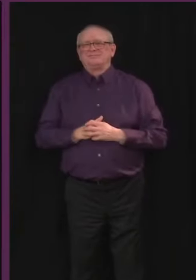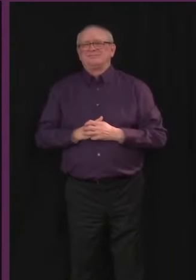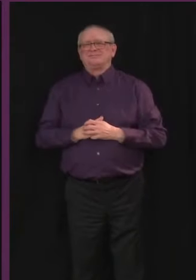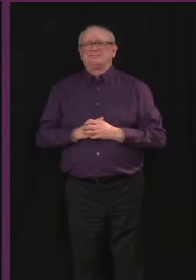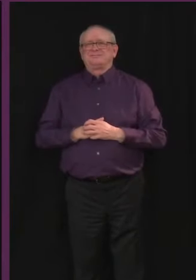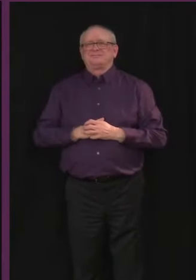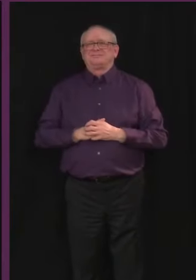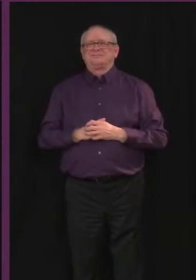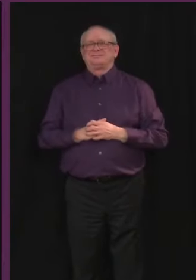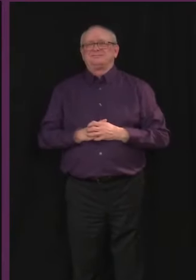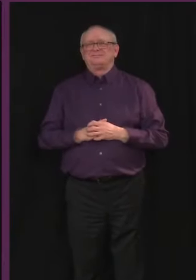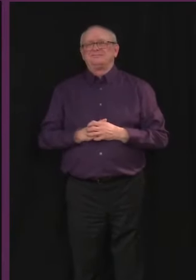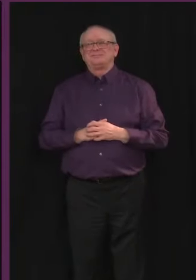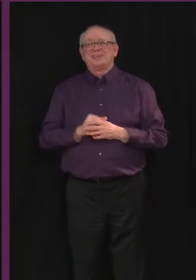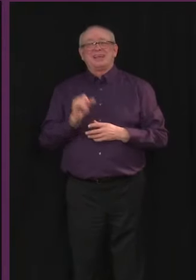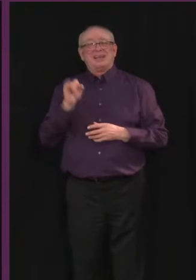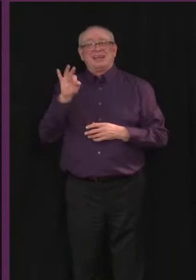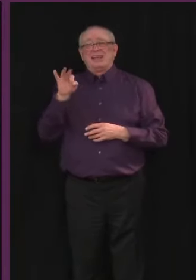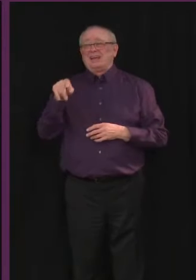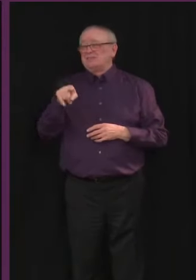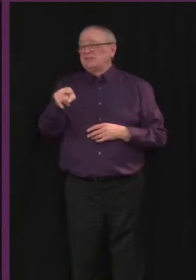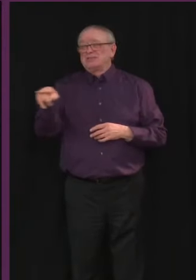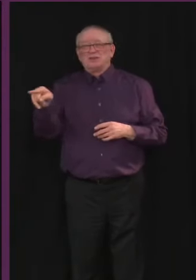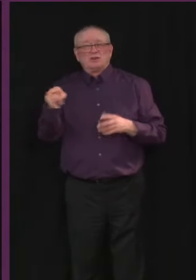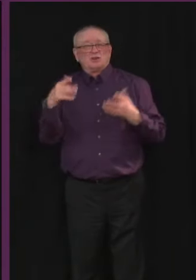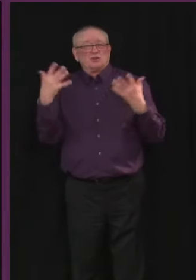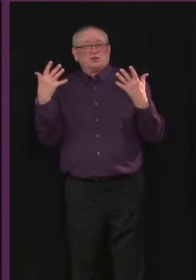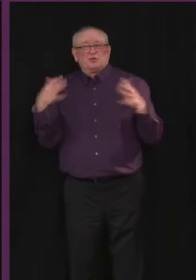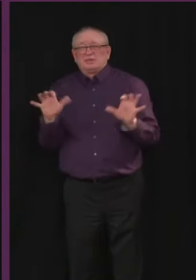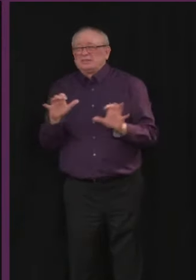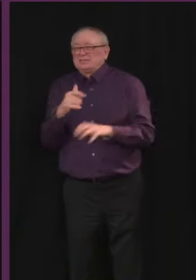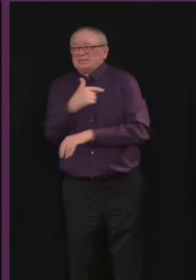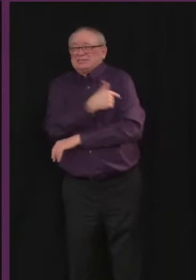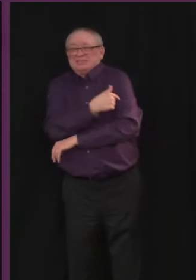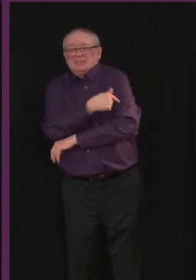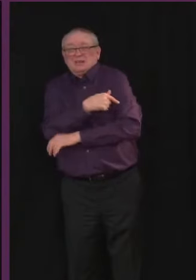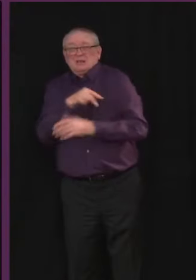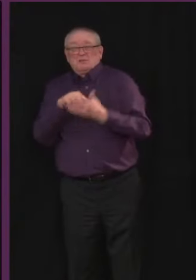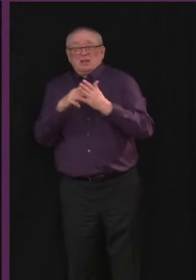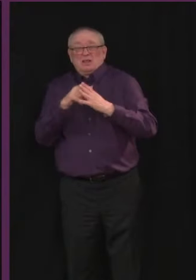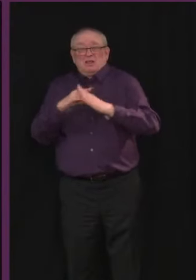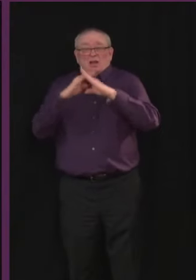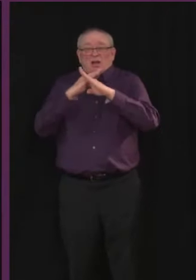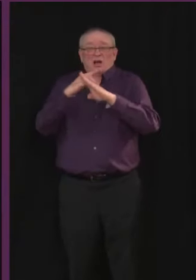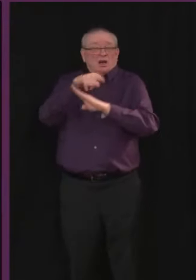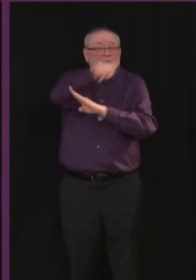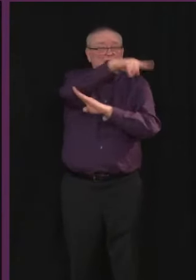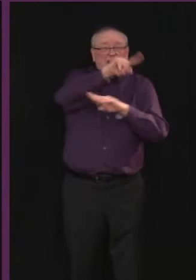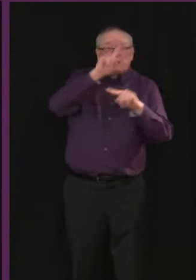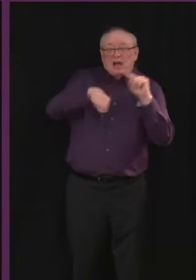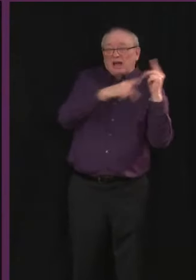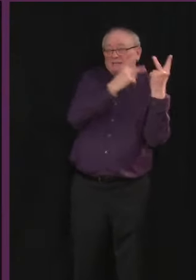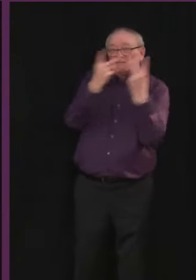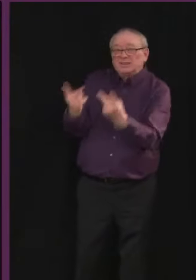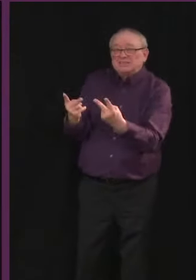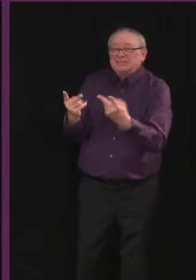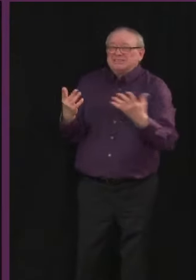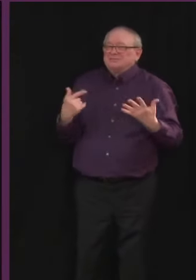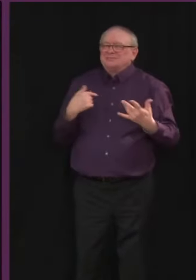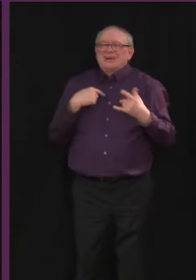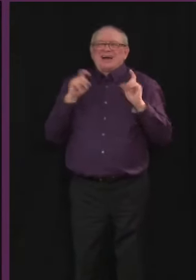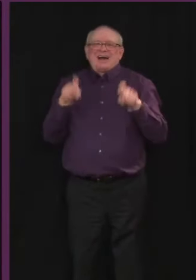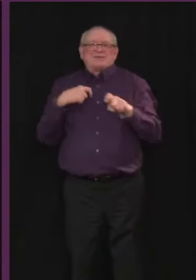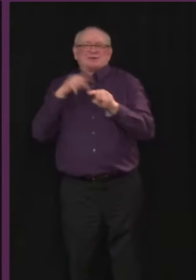ability to visit, that's something that we continue to evaluate. We're still monitoring and watching closely as